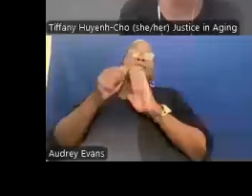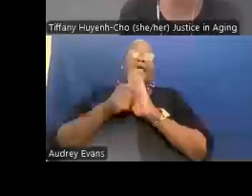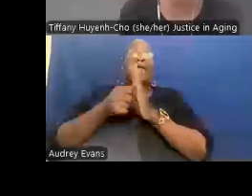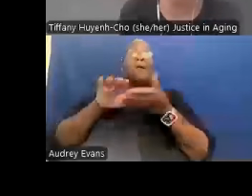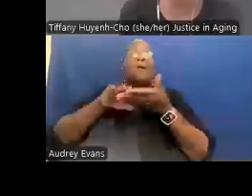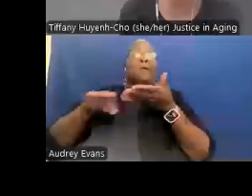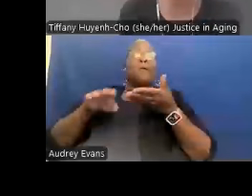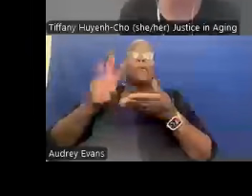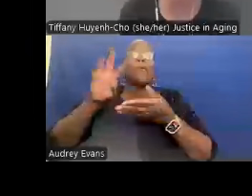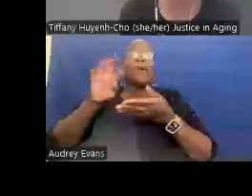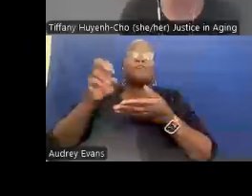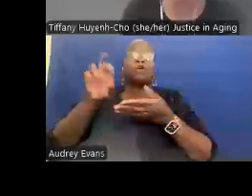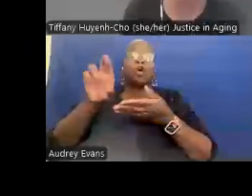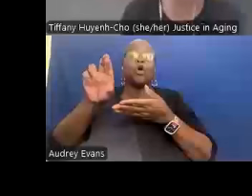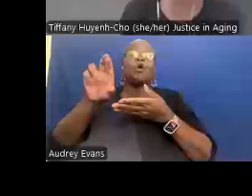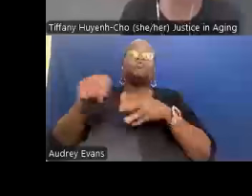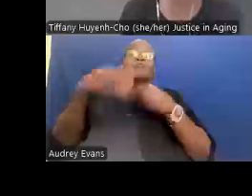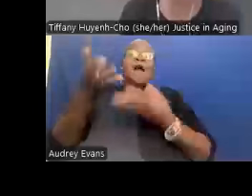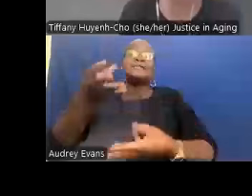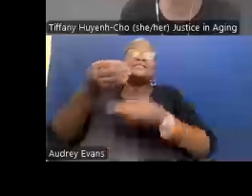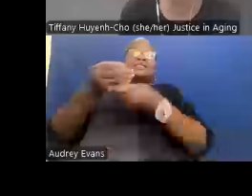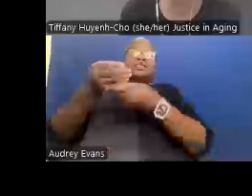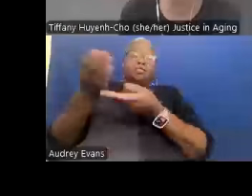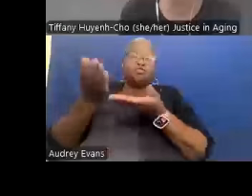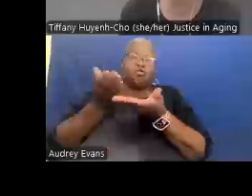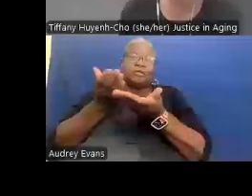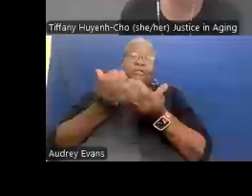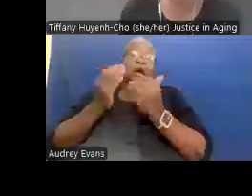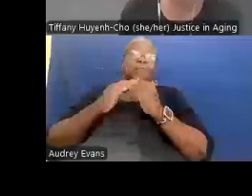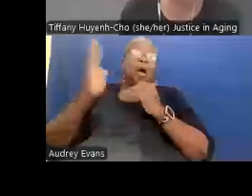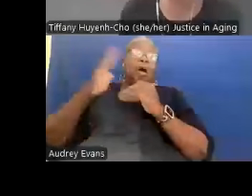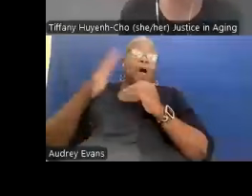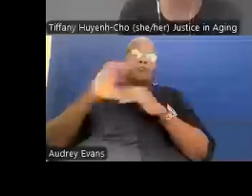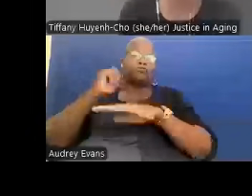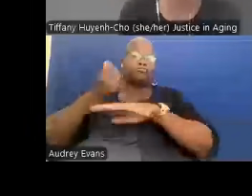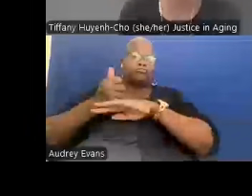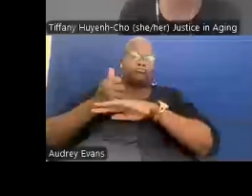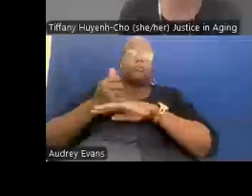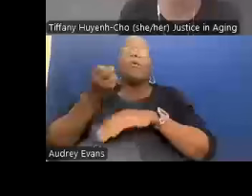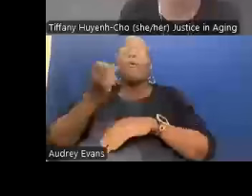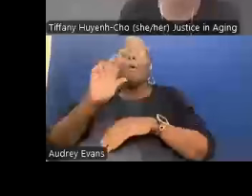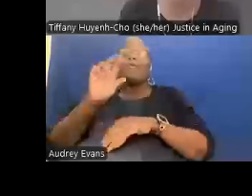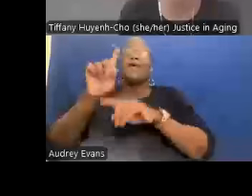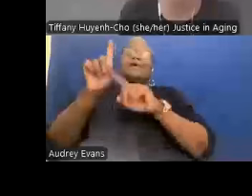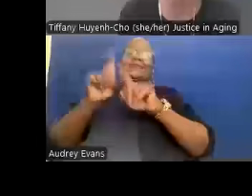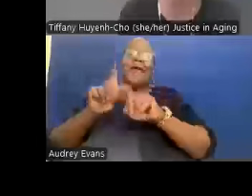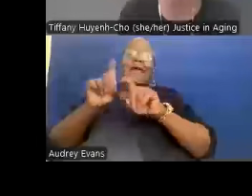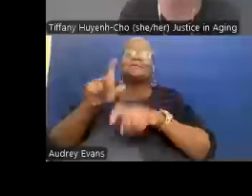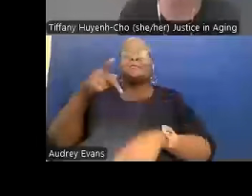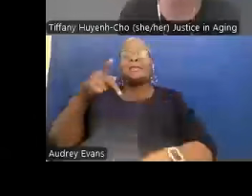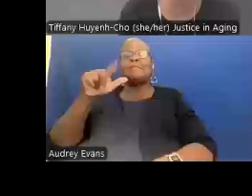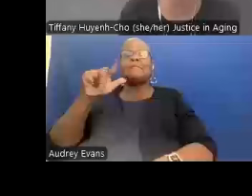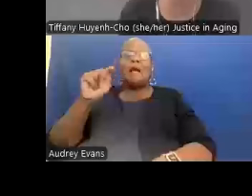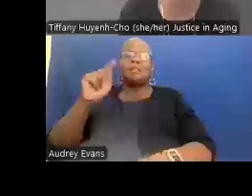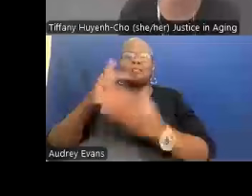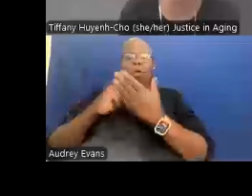to provide additional Medicaid services beyond the traditional set, or they could test a pilot program to see how